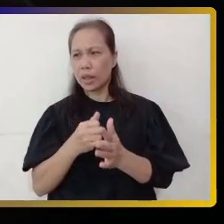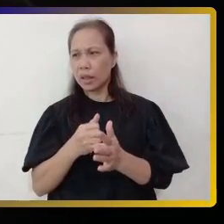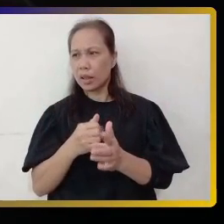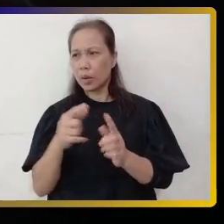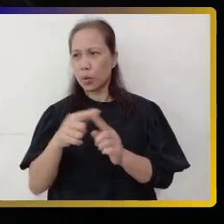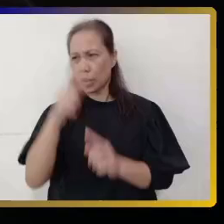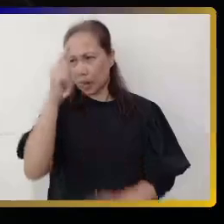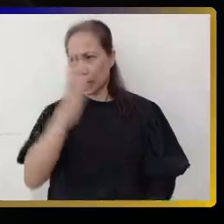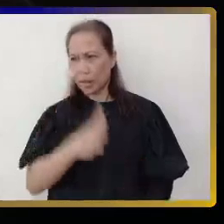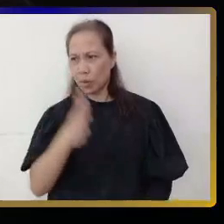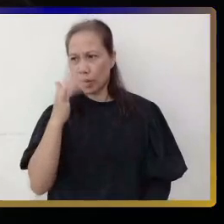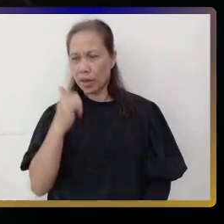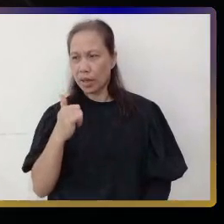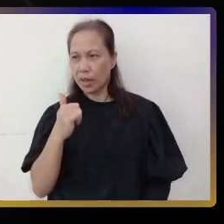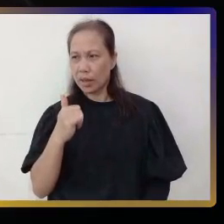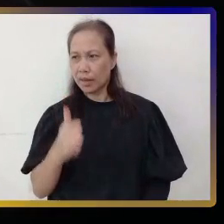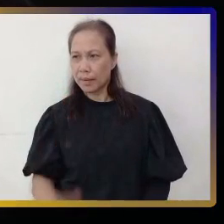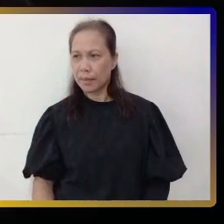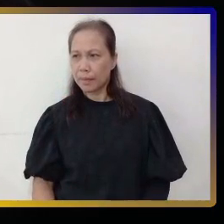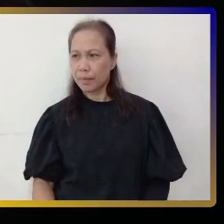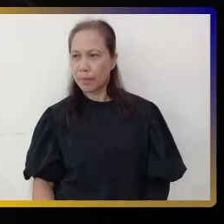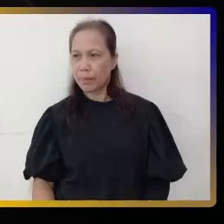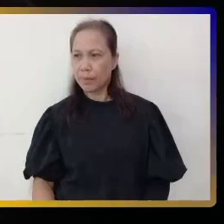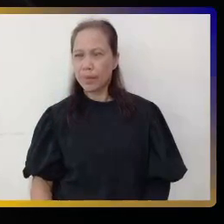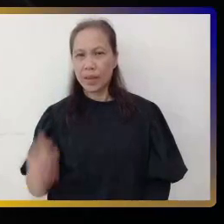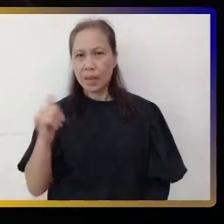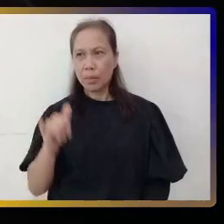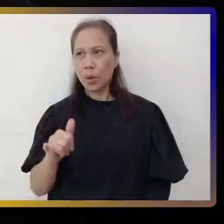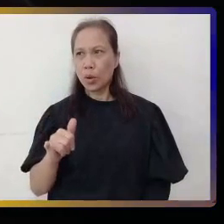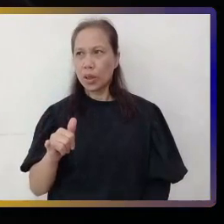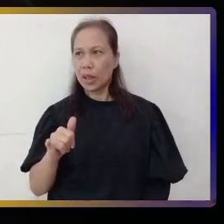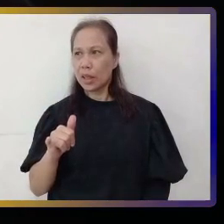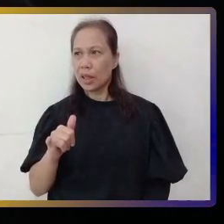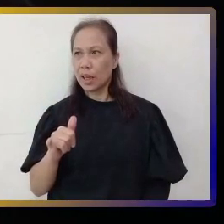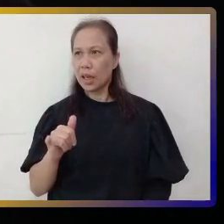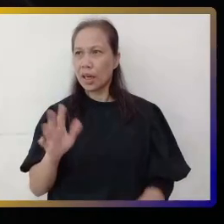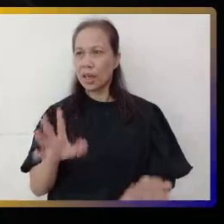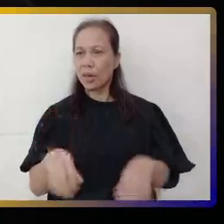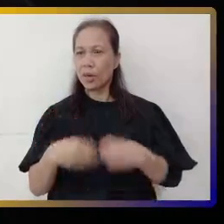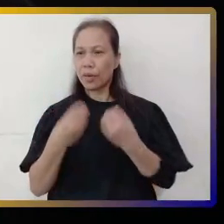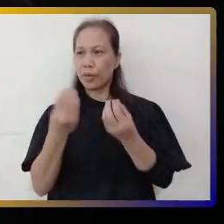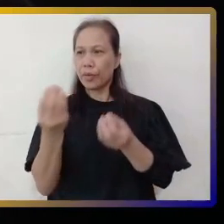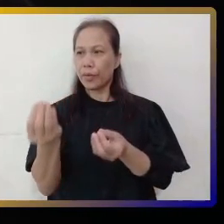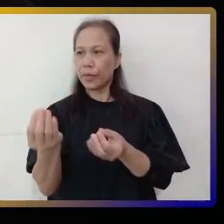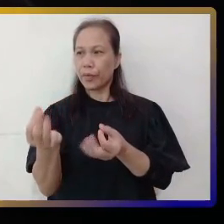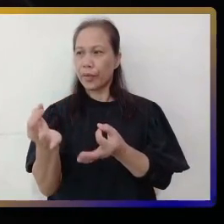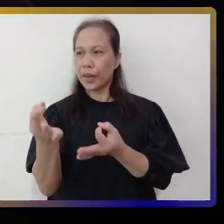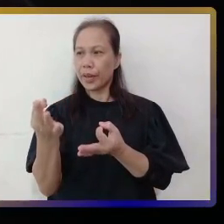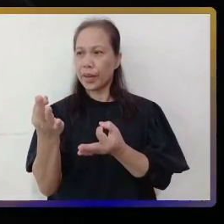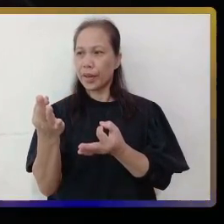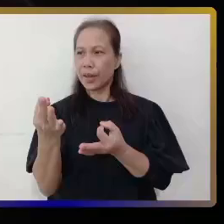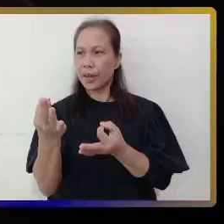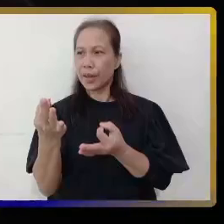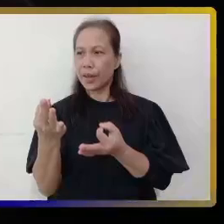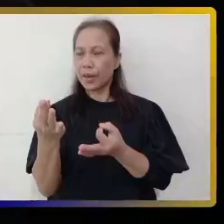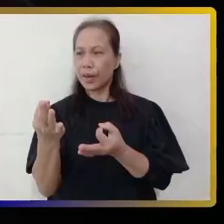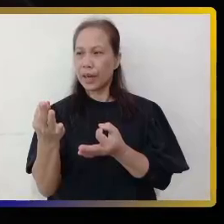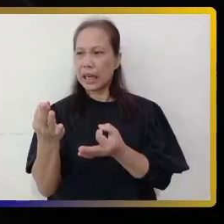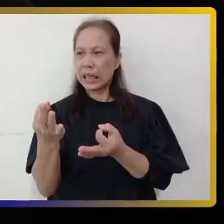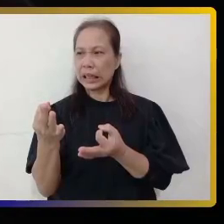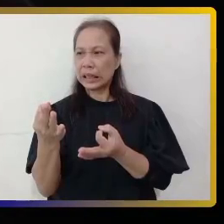to do that they offer What polluted bad In